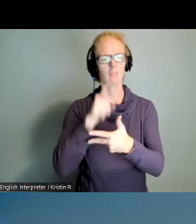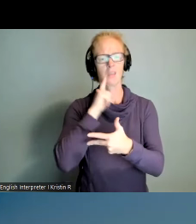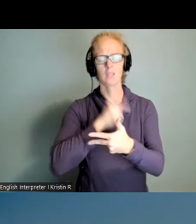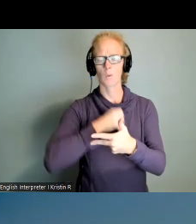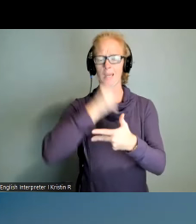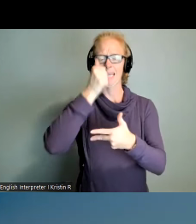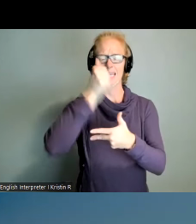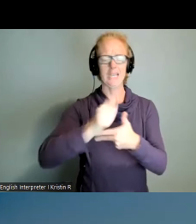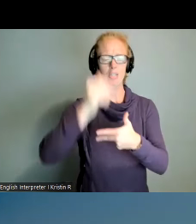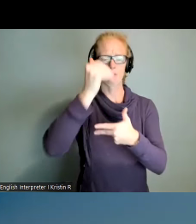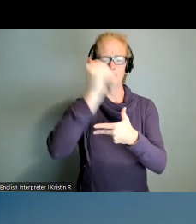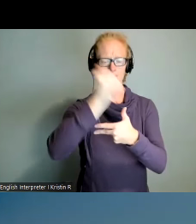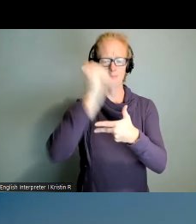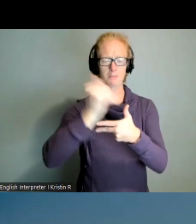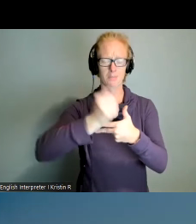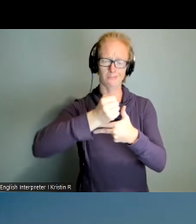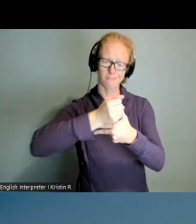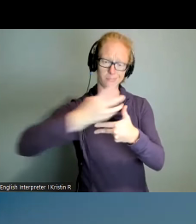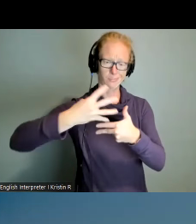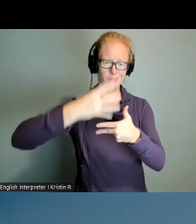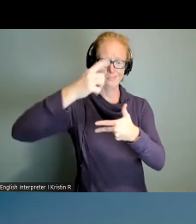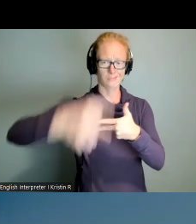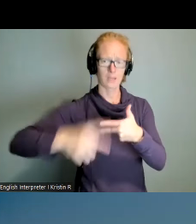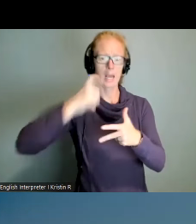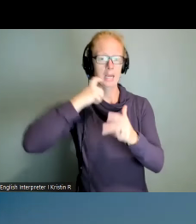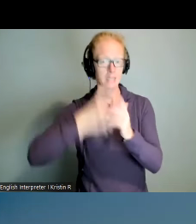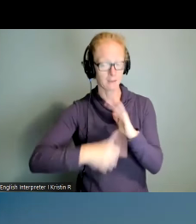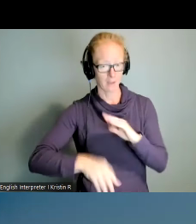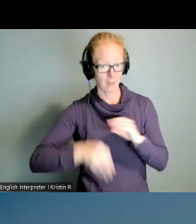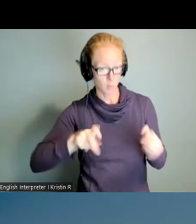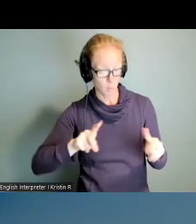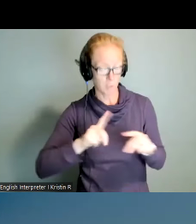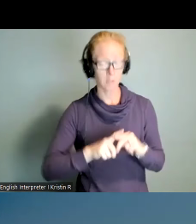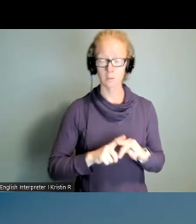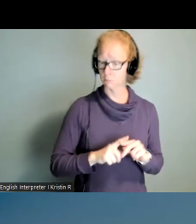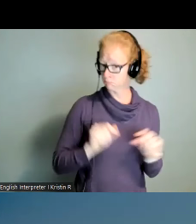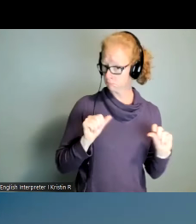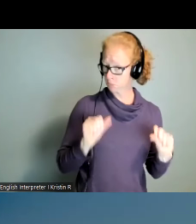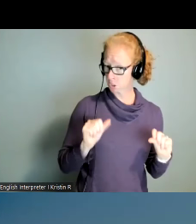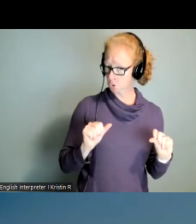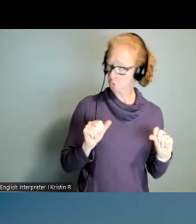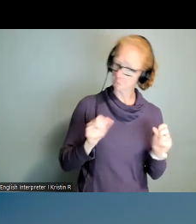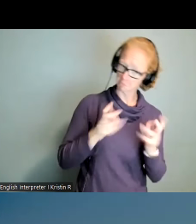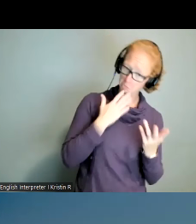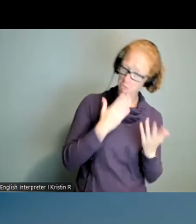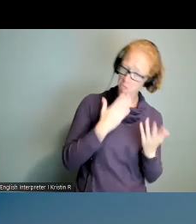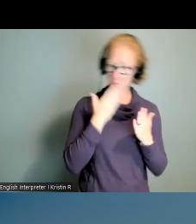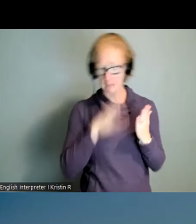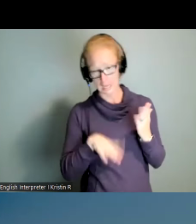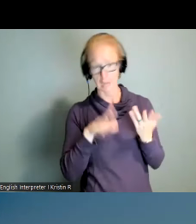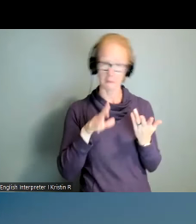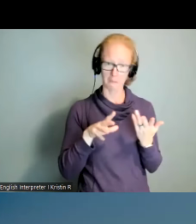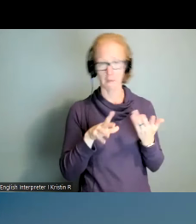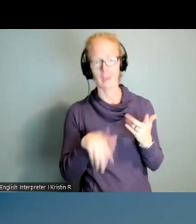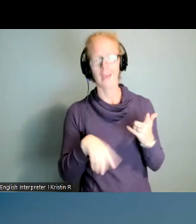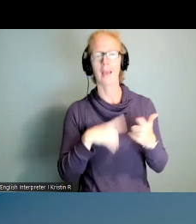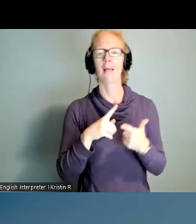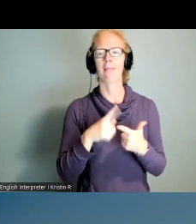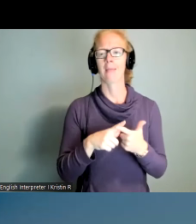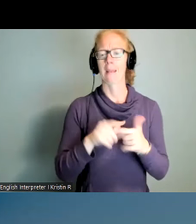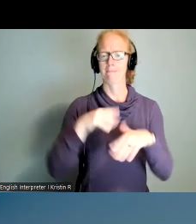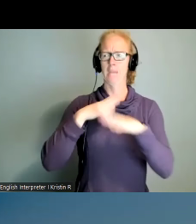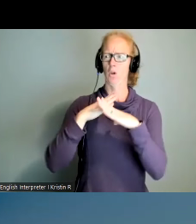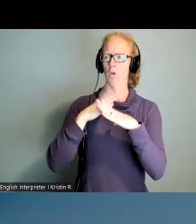of a site and includes identifying opportunities, analyzing the potential, identifying barriers, and selecting tools to overcome those barriers,